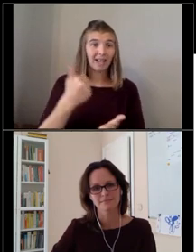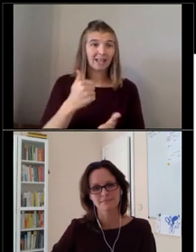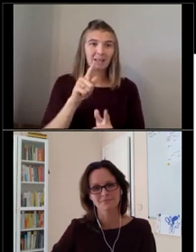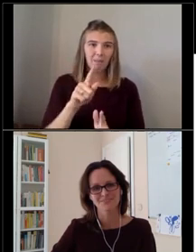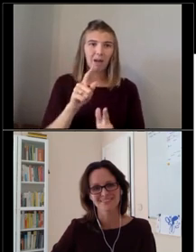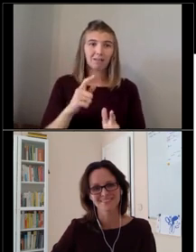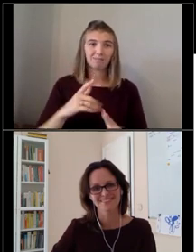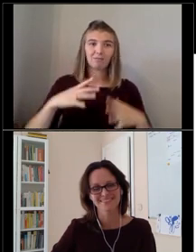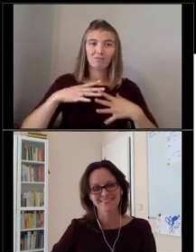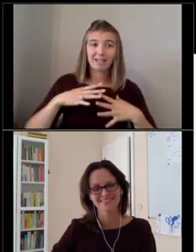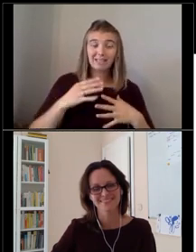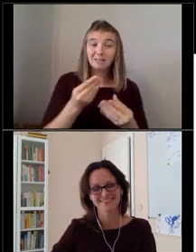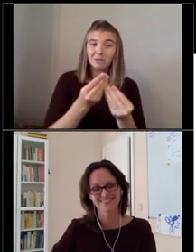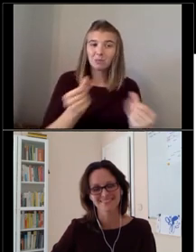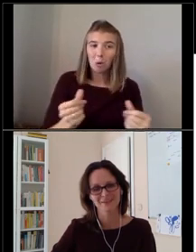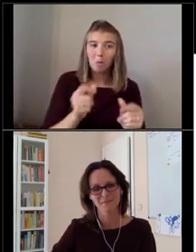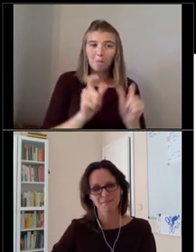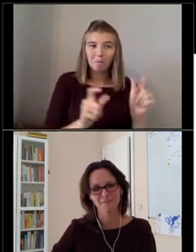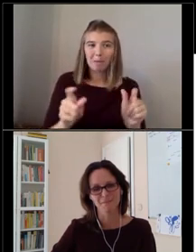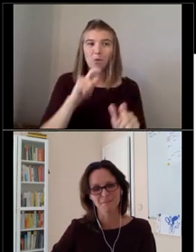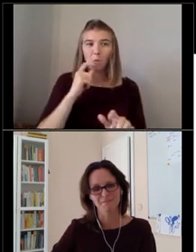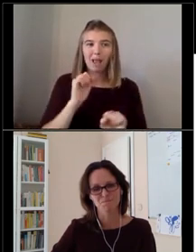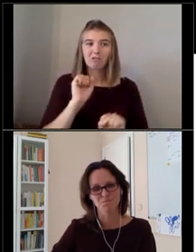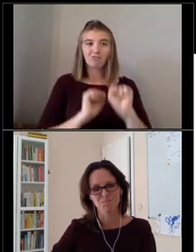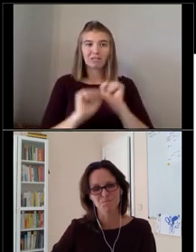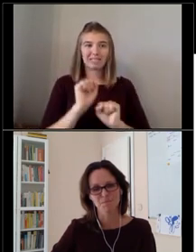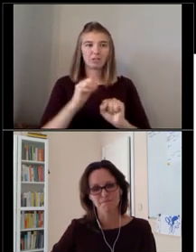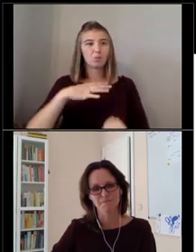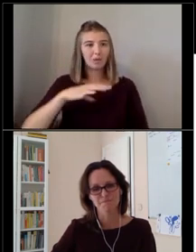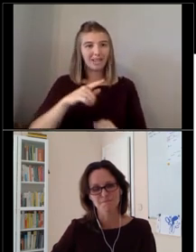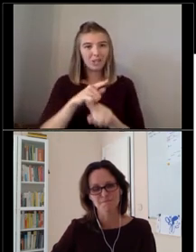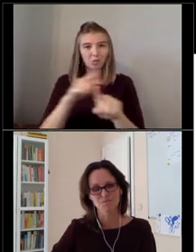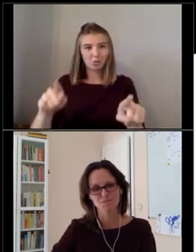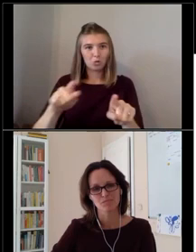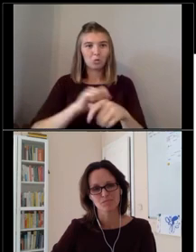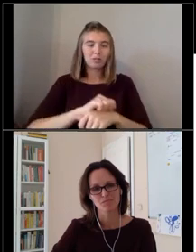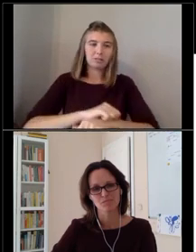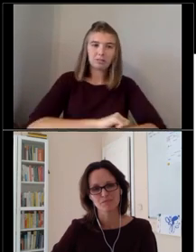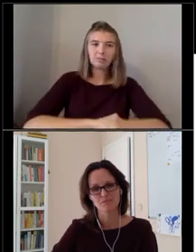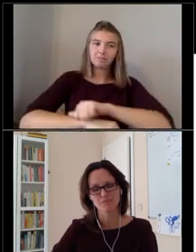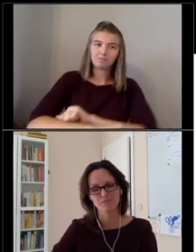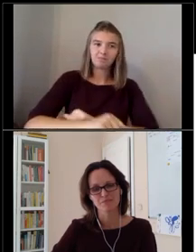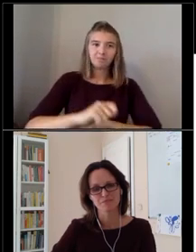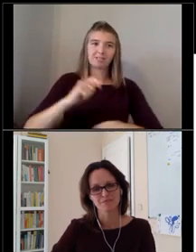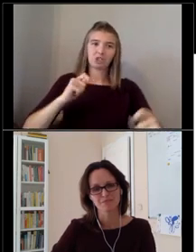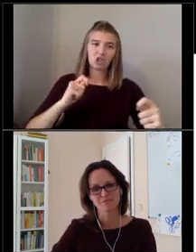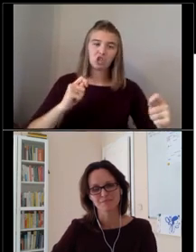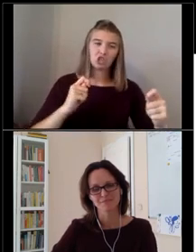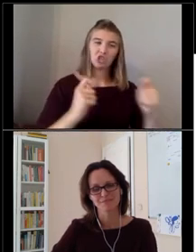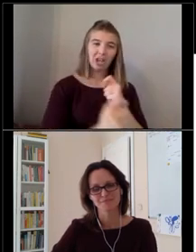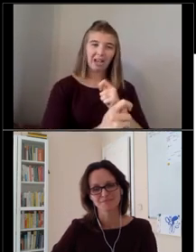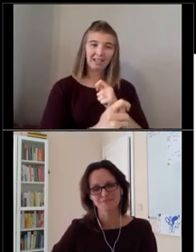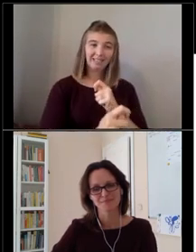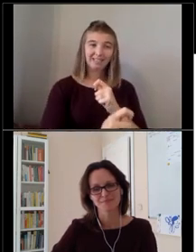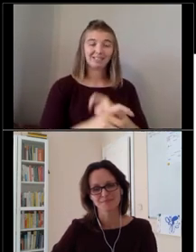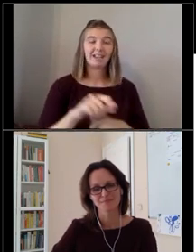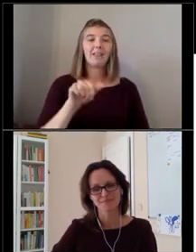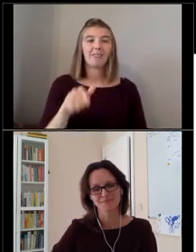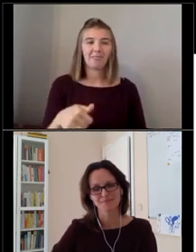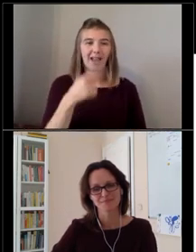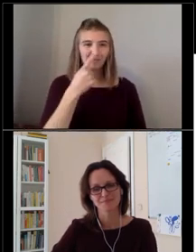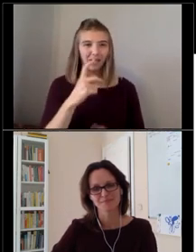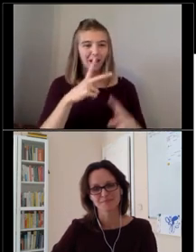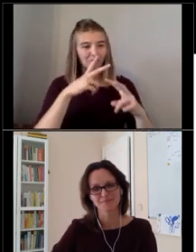stuck in the mud. We do need people like yourselves who are willing and able to make those changes in order to make a better